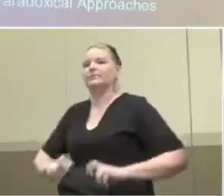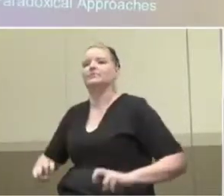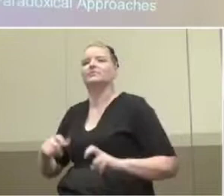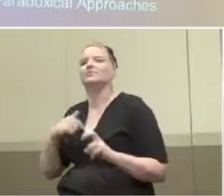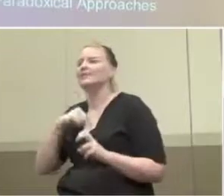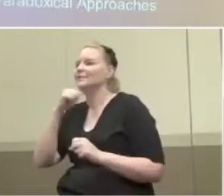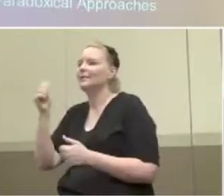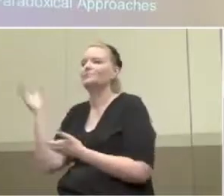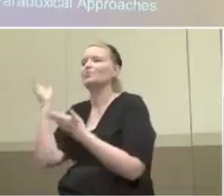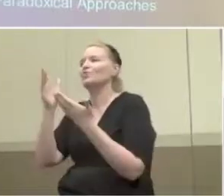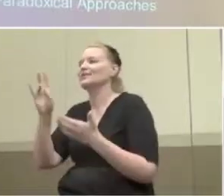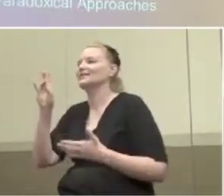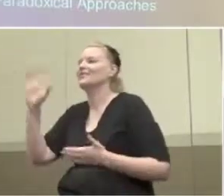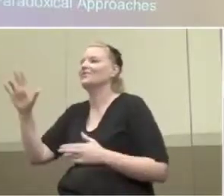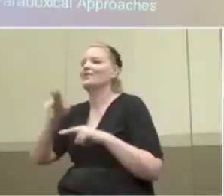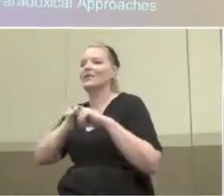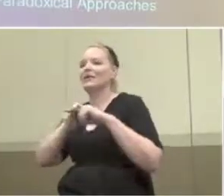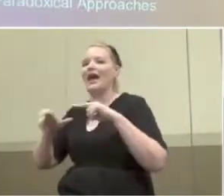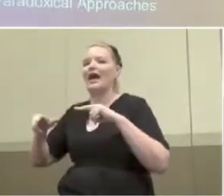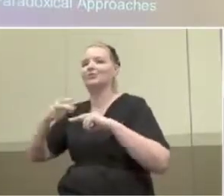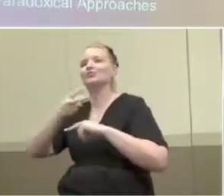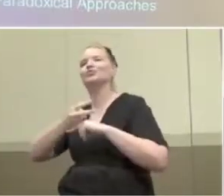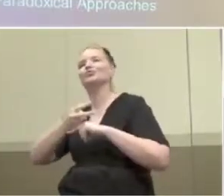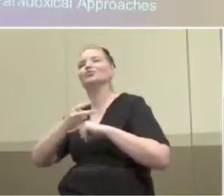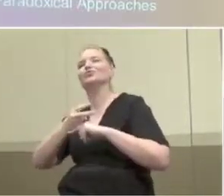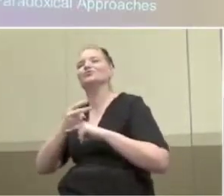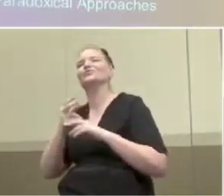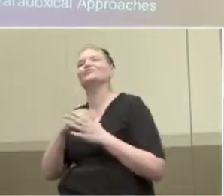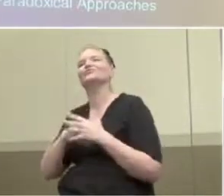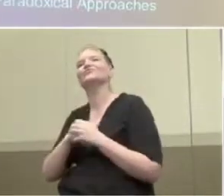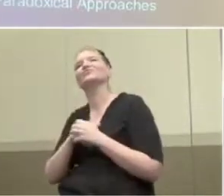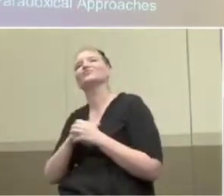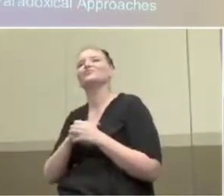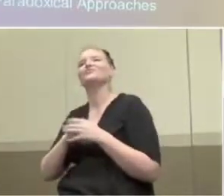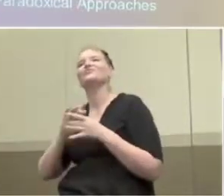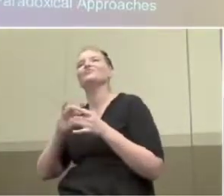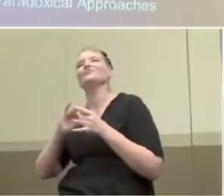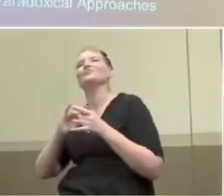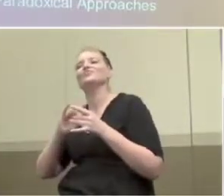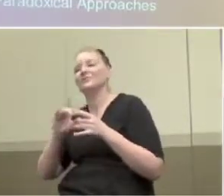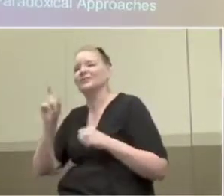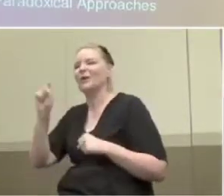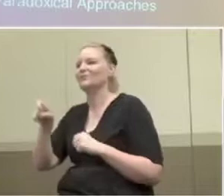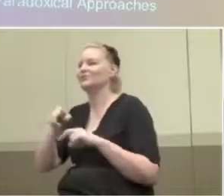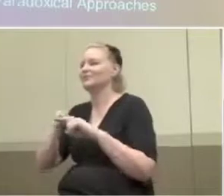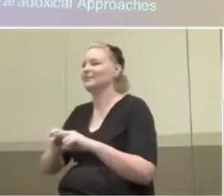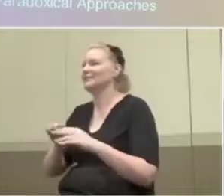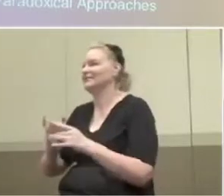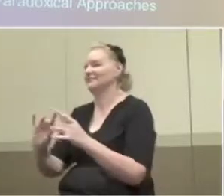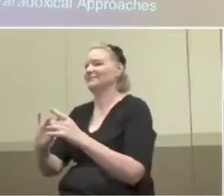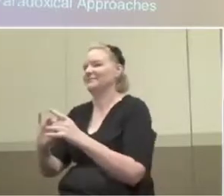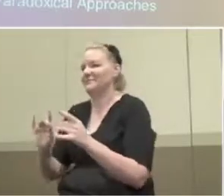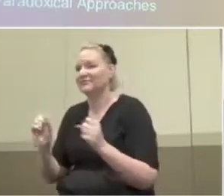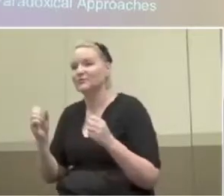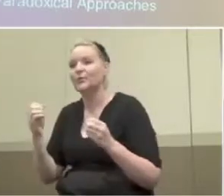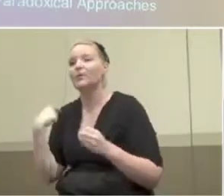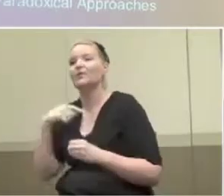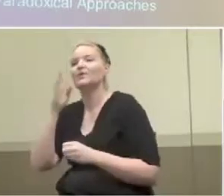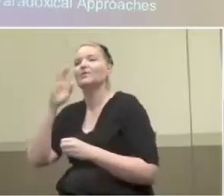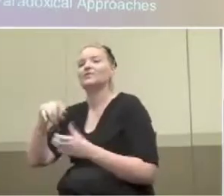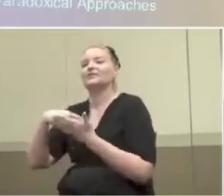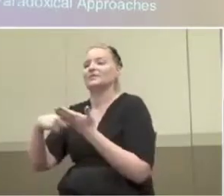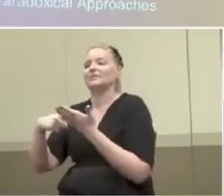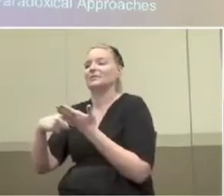bring 75 couches with me, so you guys are going to have to do it in your seats. And then we're going to talk about what the power struggle